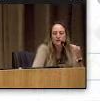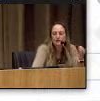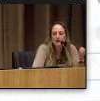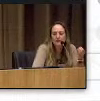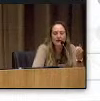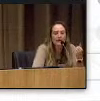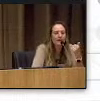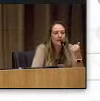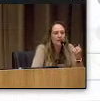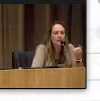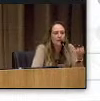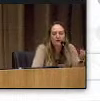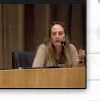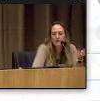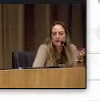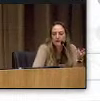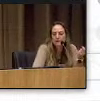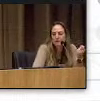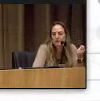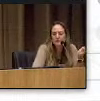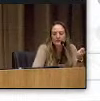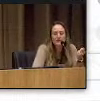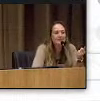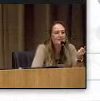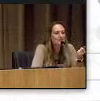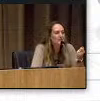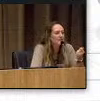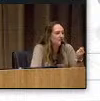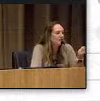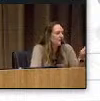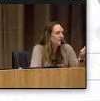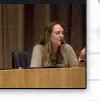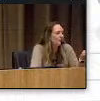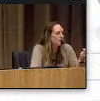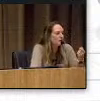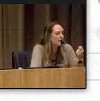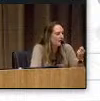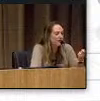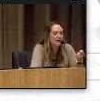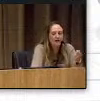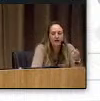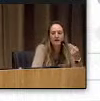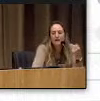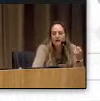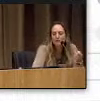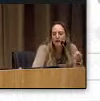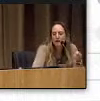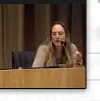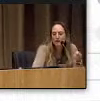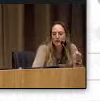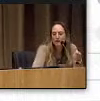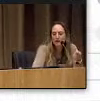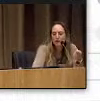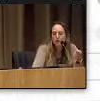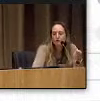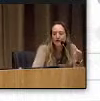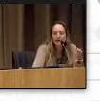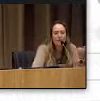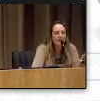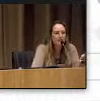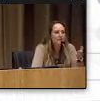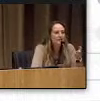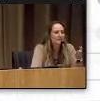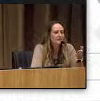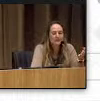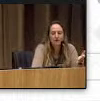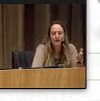age rates, the more advanced ones, and we see an abrupt drop, especially among people in the age rate